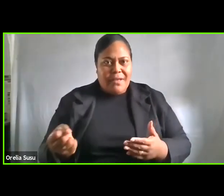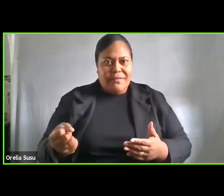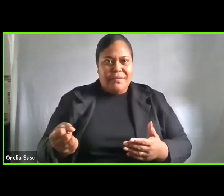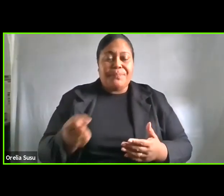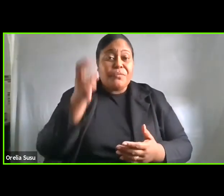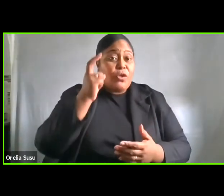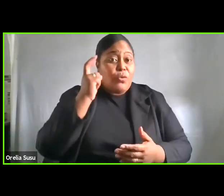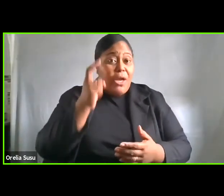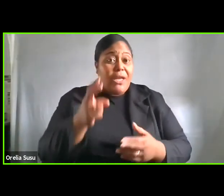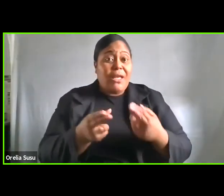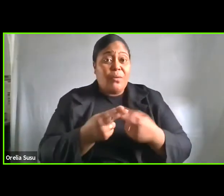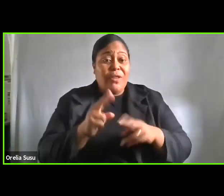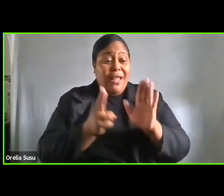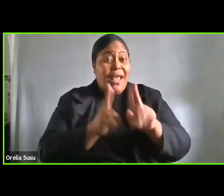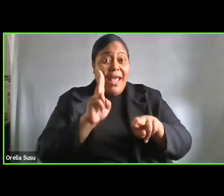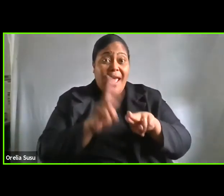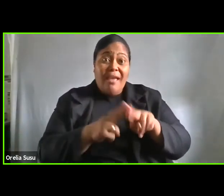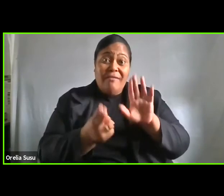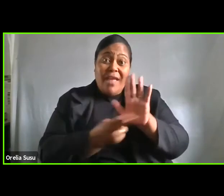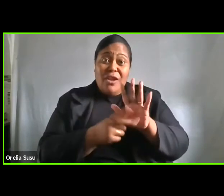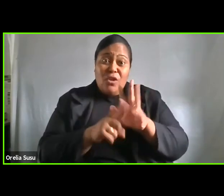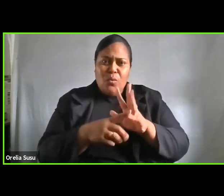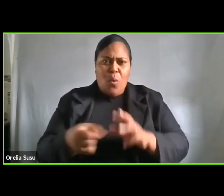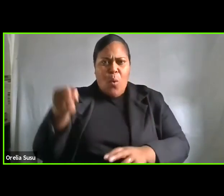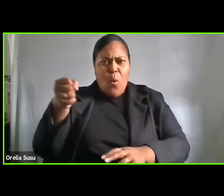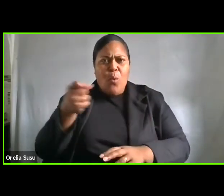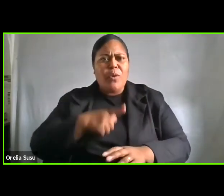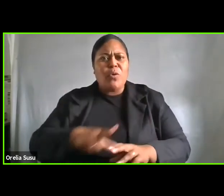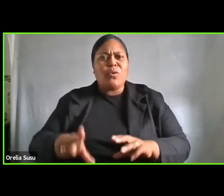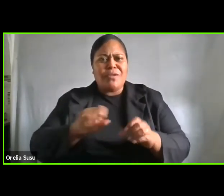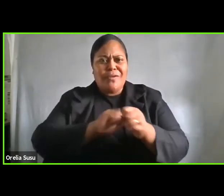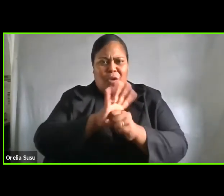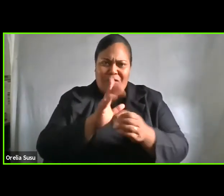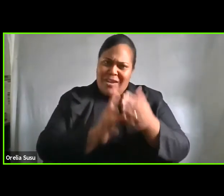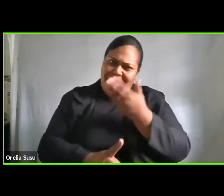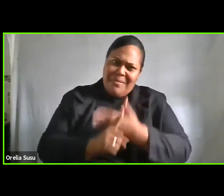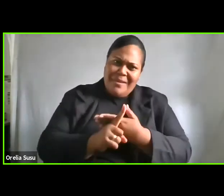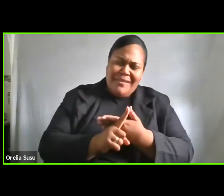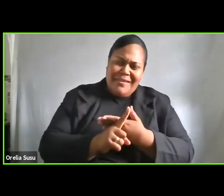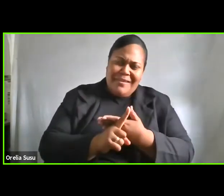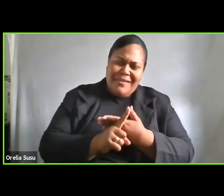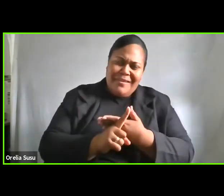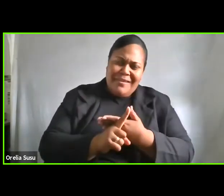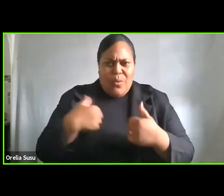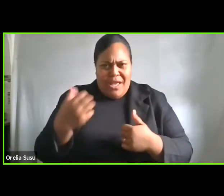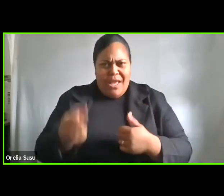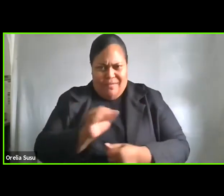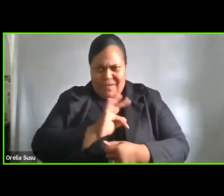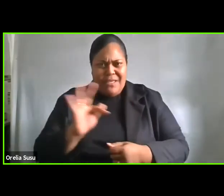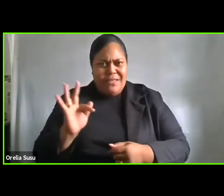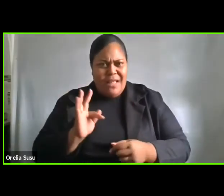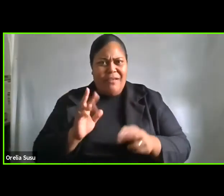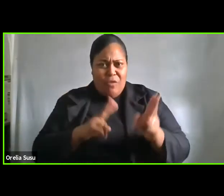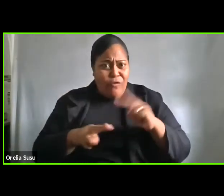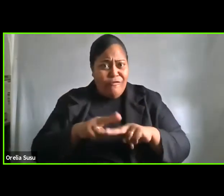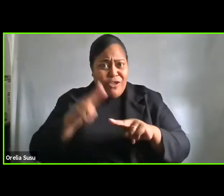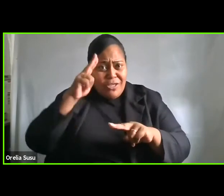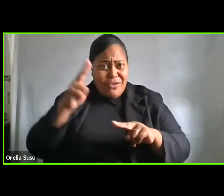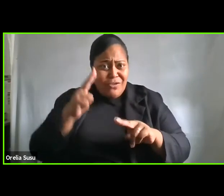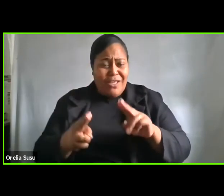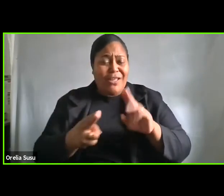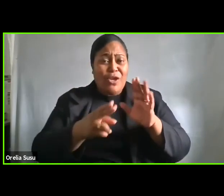FNU was just on hold because of COVID. We have a SOGI success and for all the staff of Fiji National University that